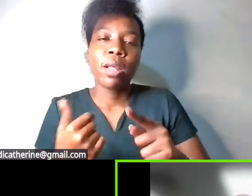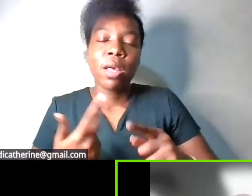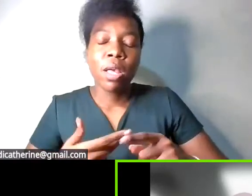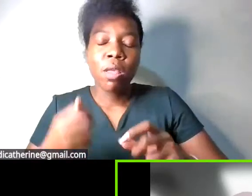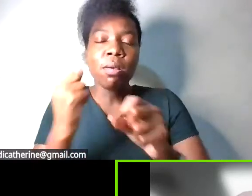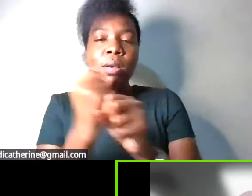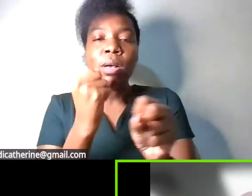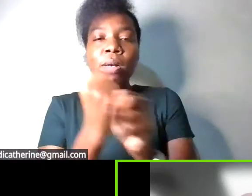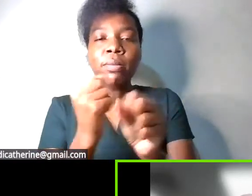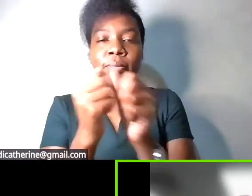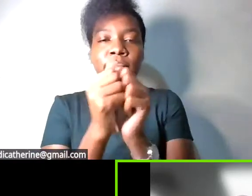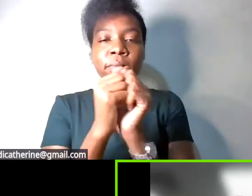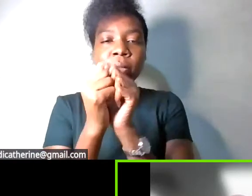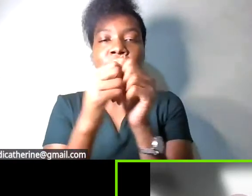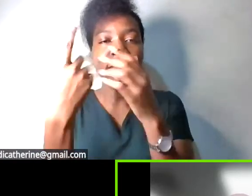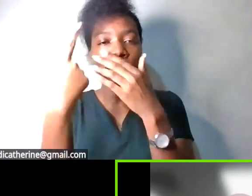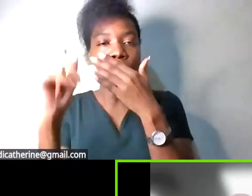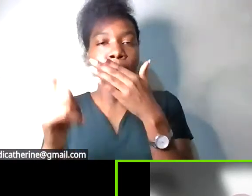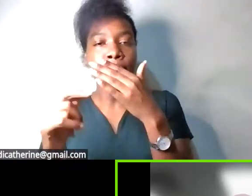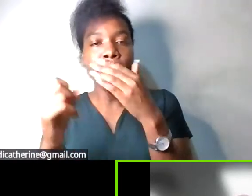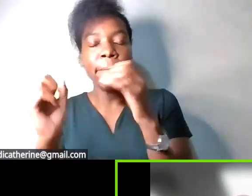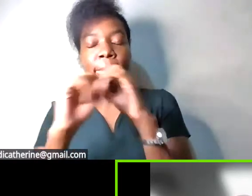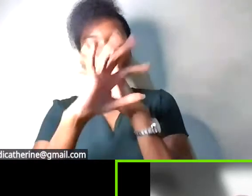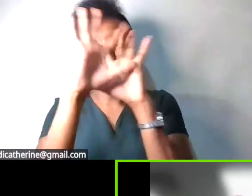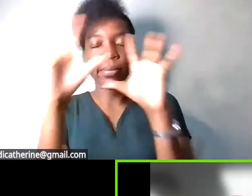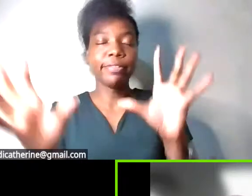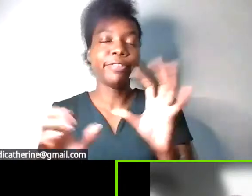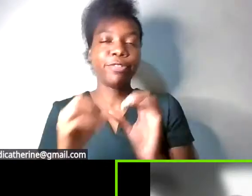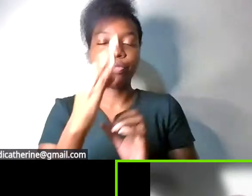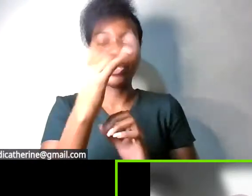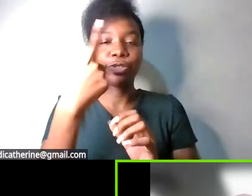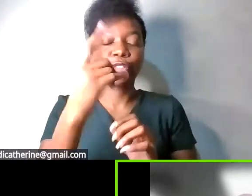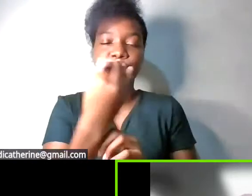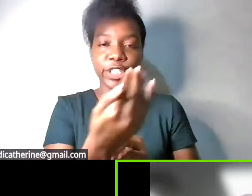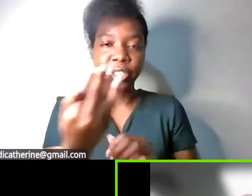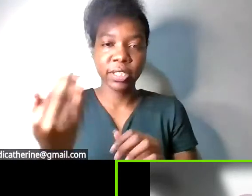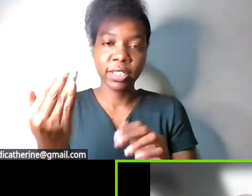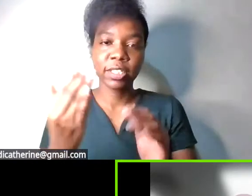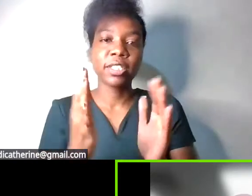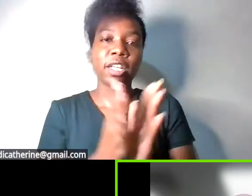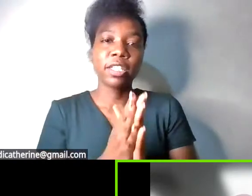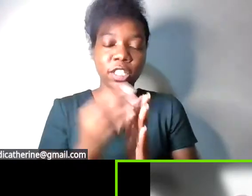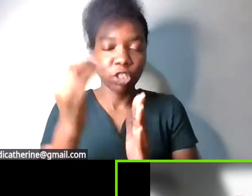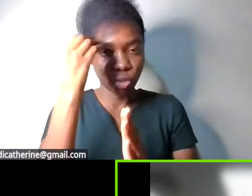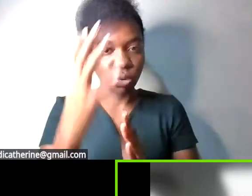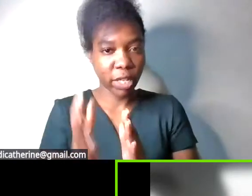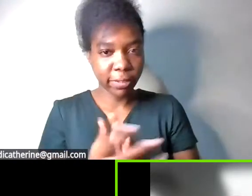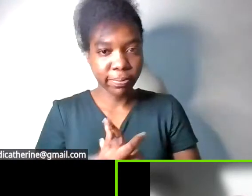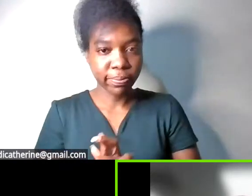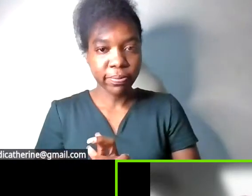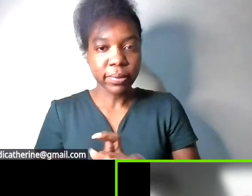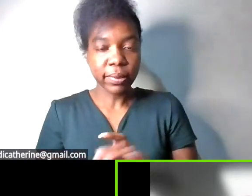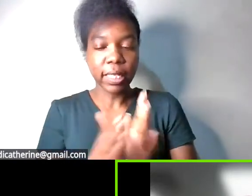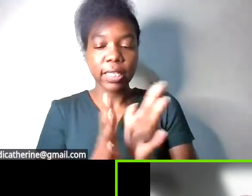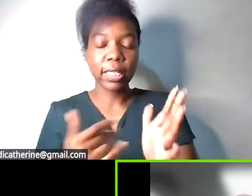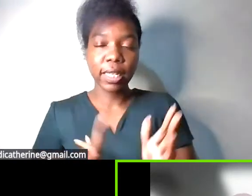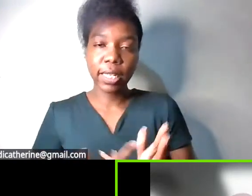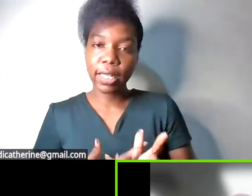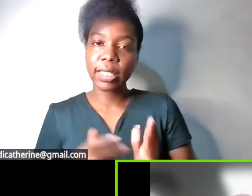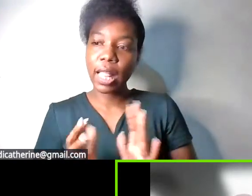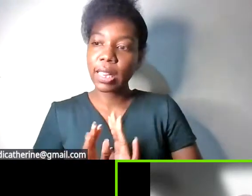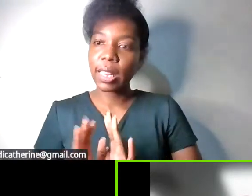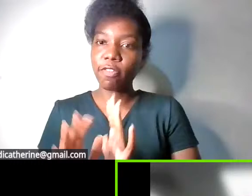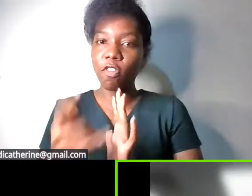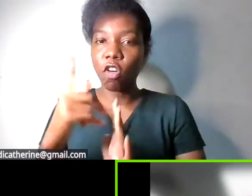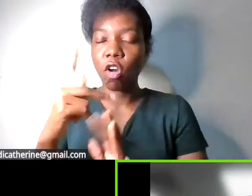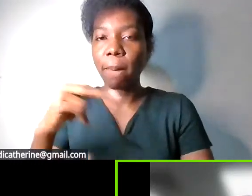the better future of our children, for our students. And I will leave this time to our principal, Principal